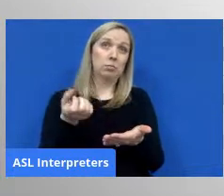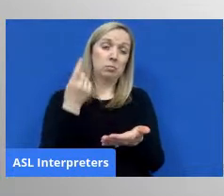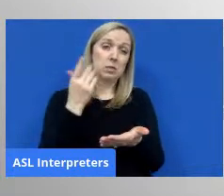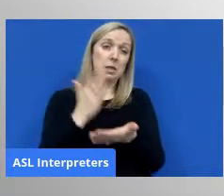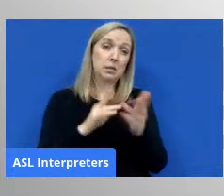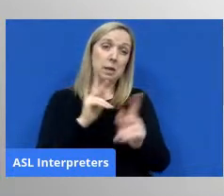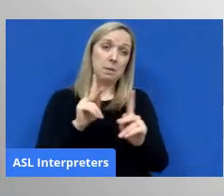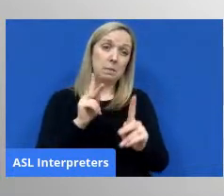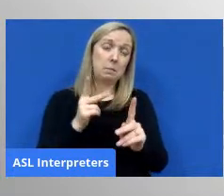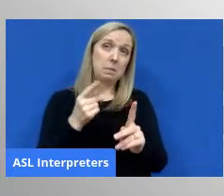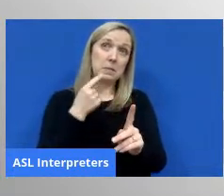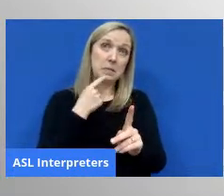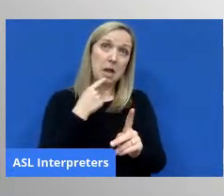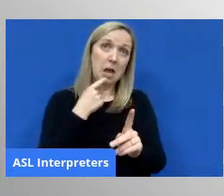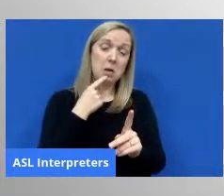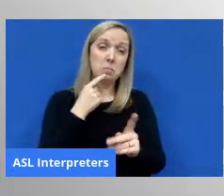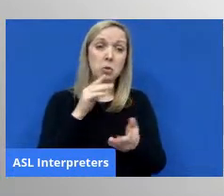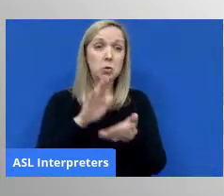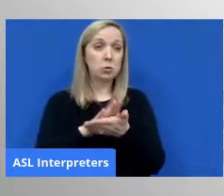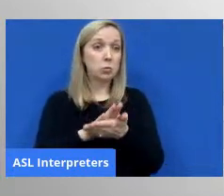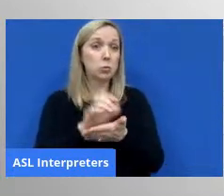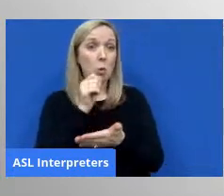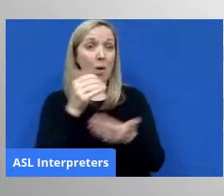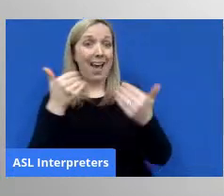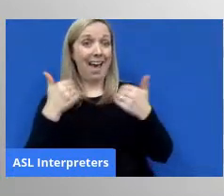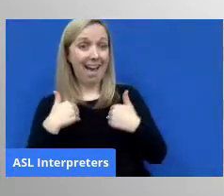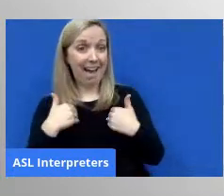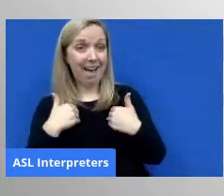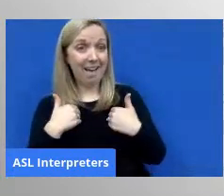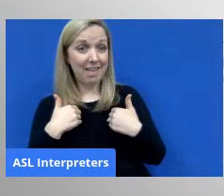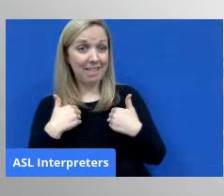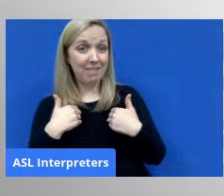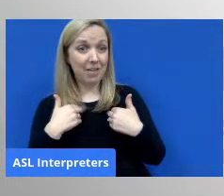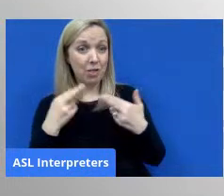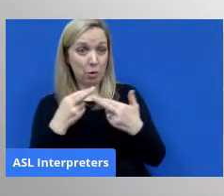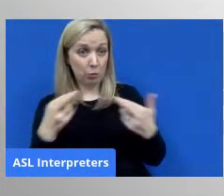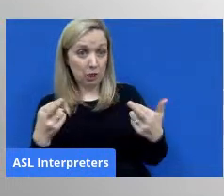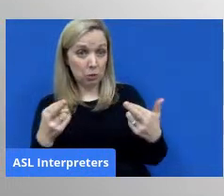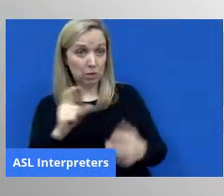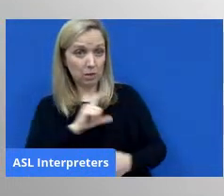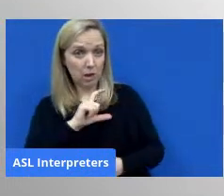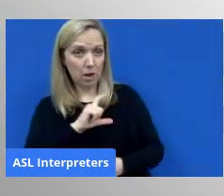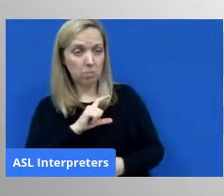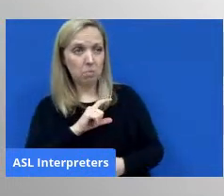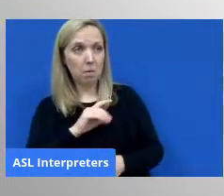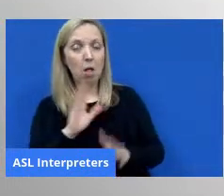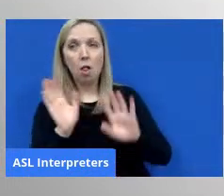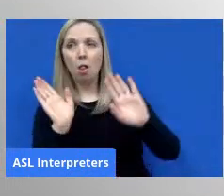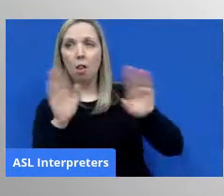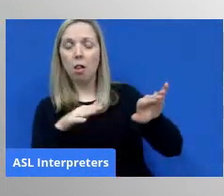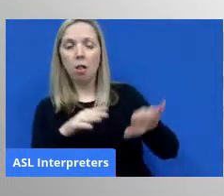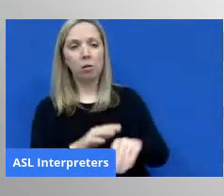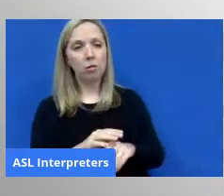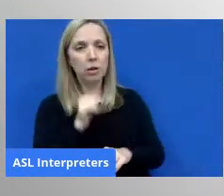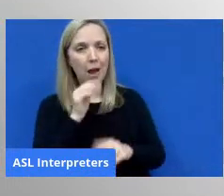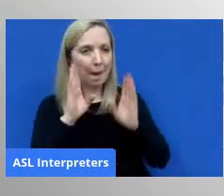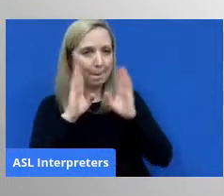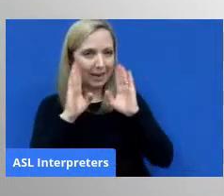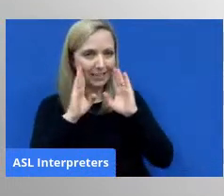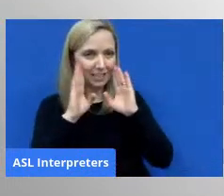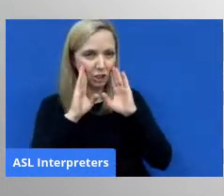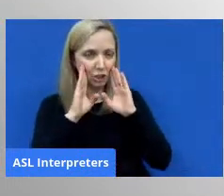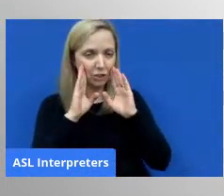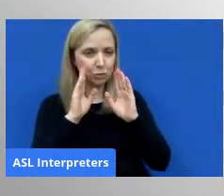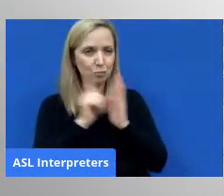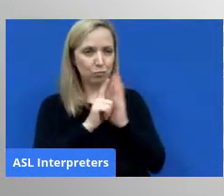lack those resources are overlooking crimes that are being committed.